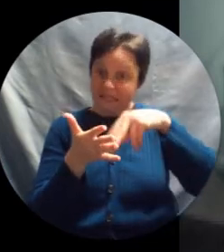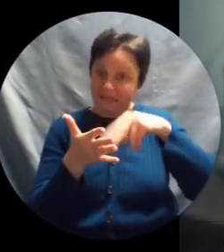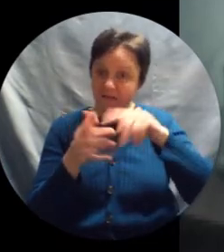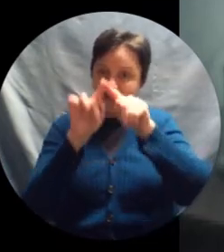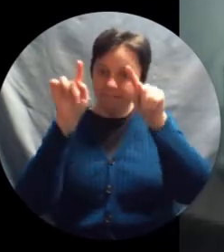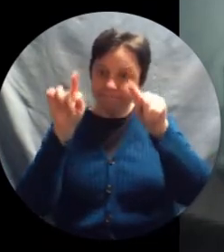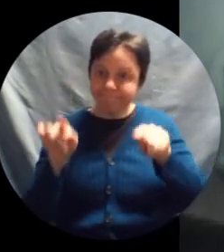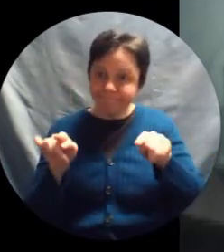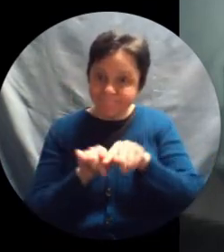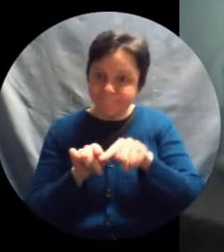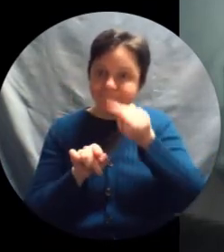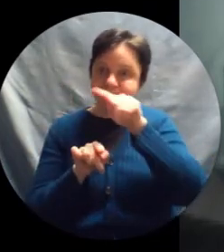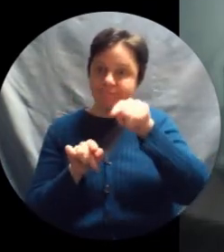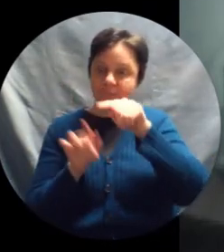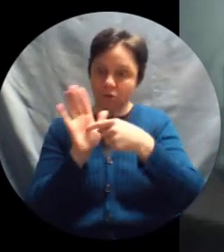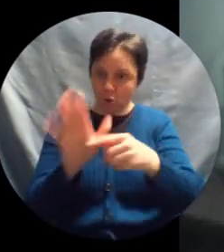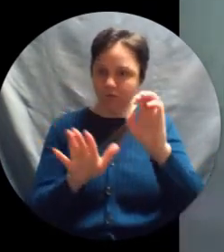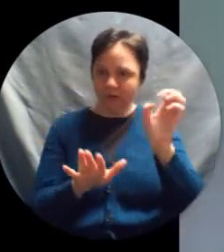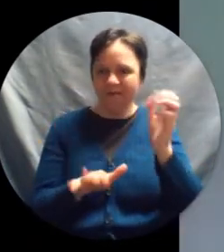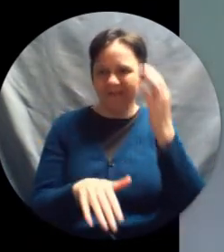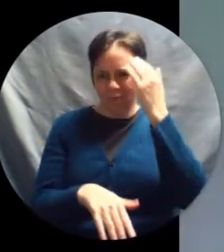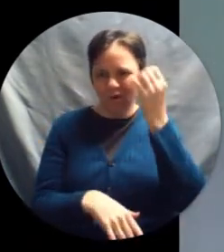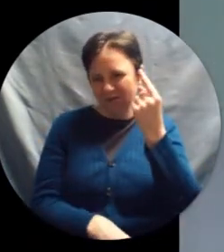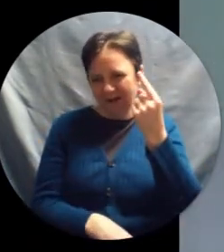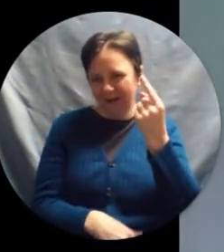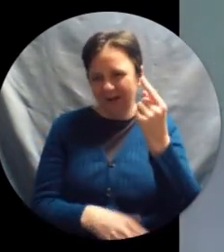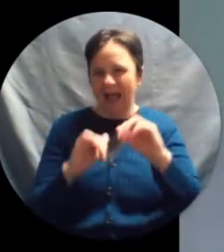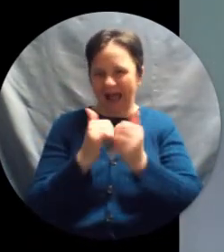it's more likely to combine with, and those types of things. So,